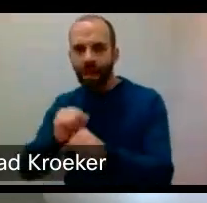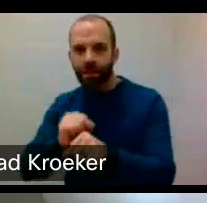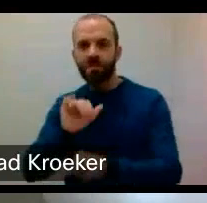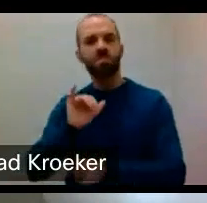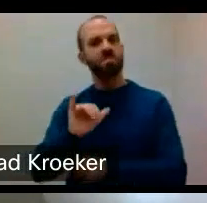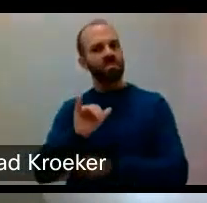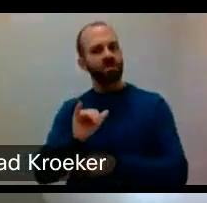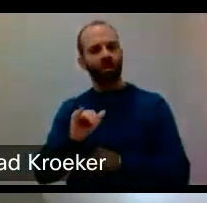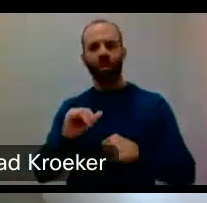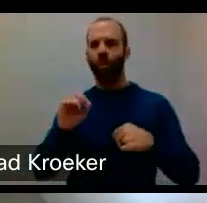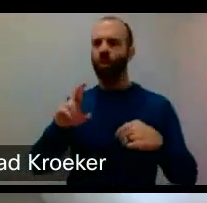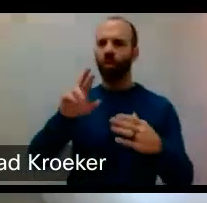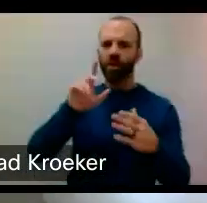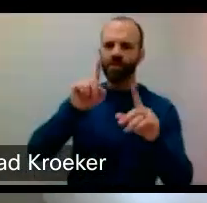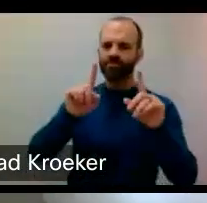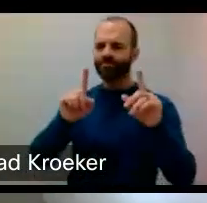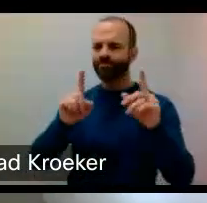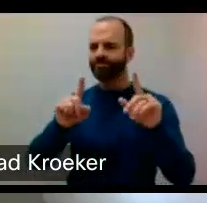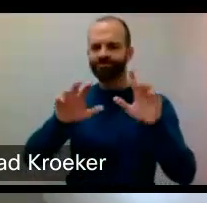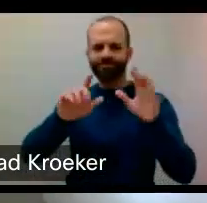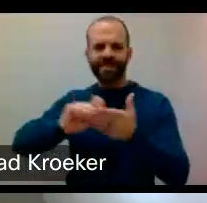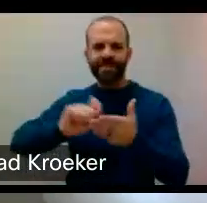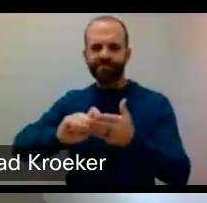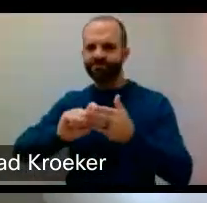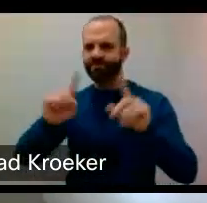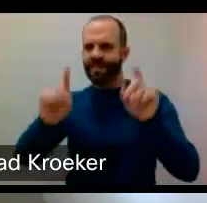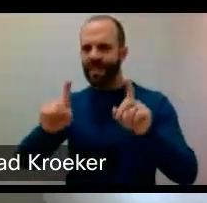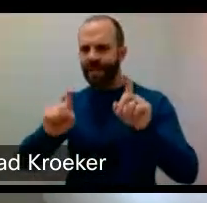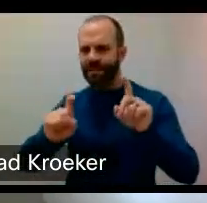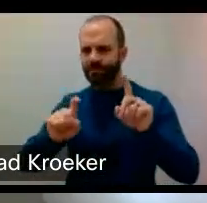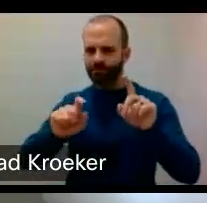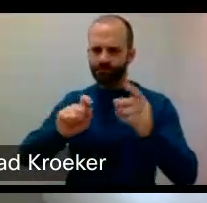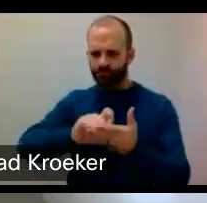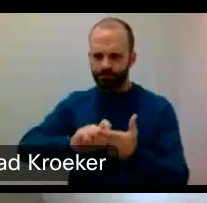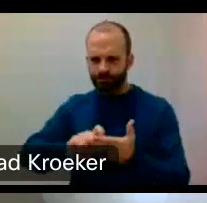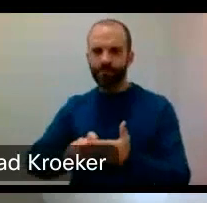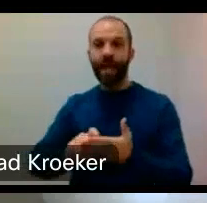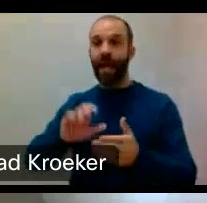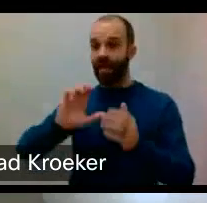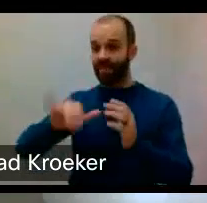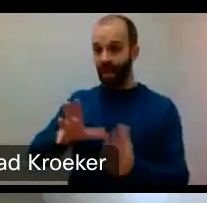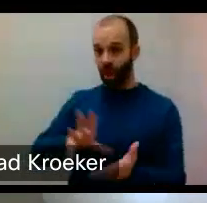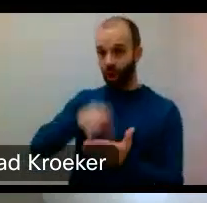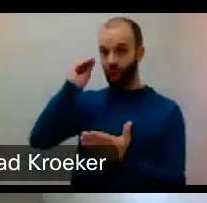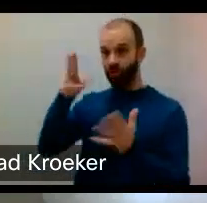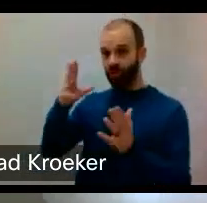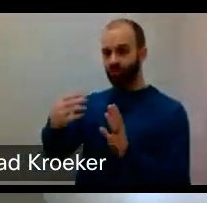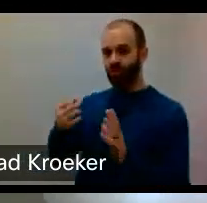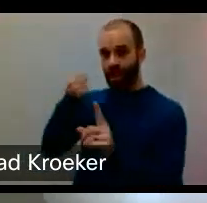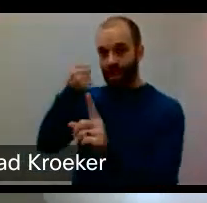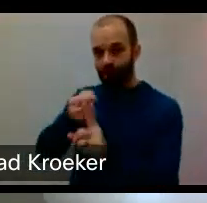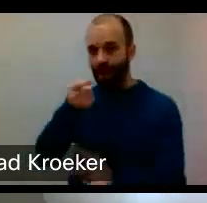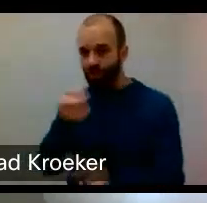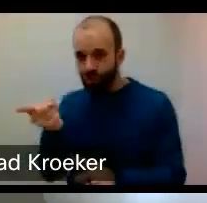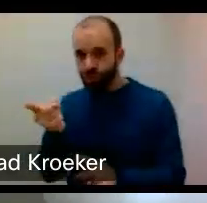or write tests? And how will that learning impact you when you go out and get a job and work in your field? Of course,